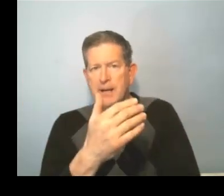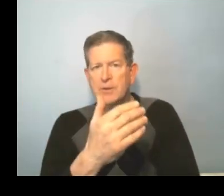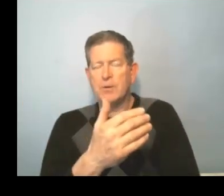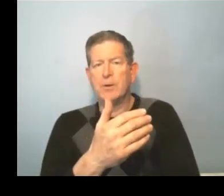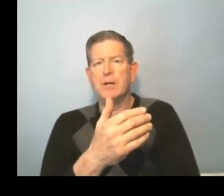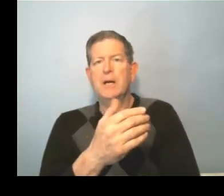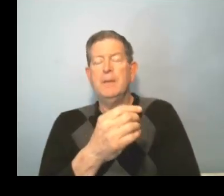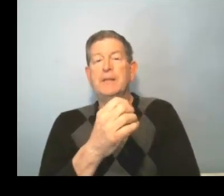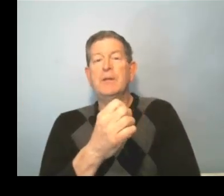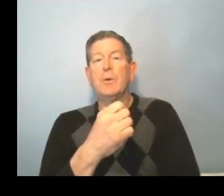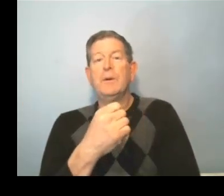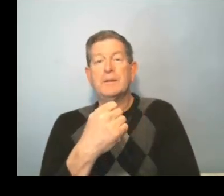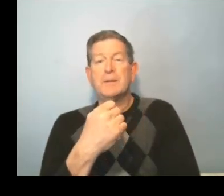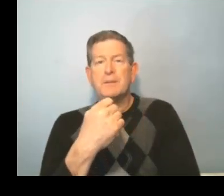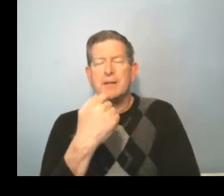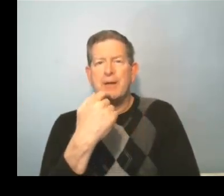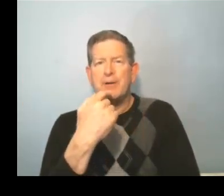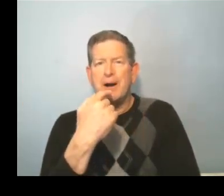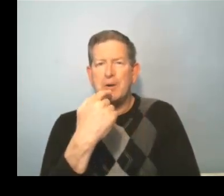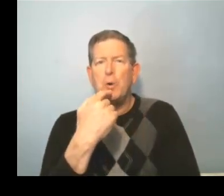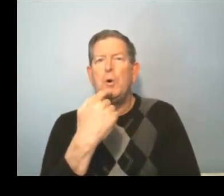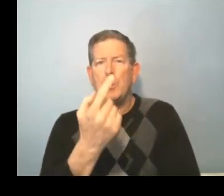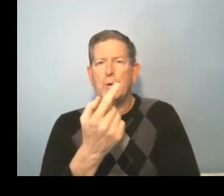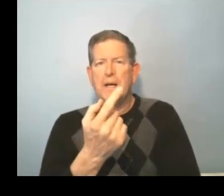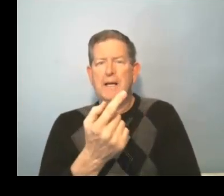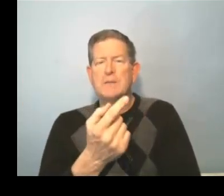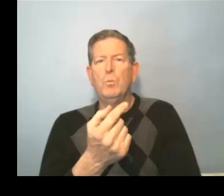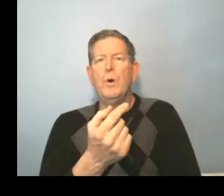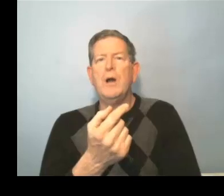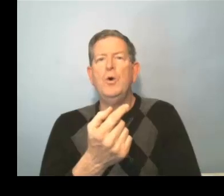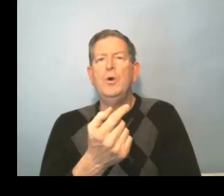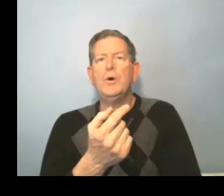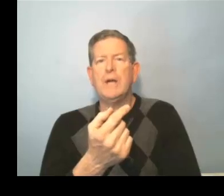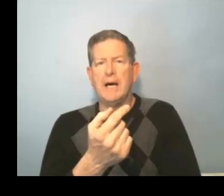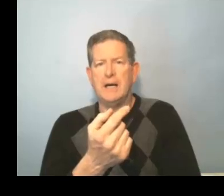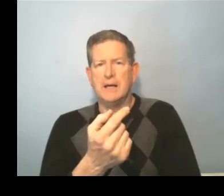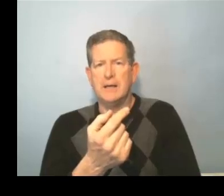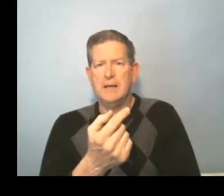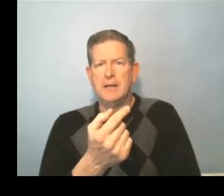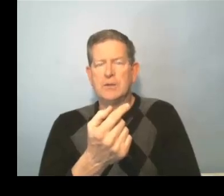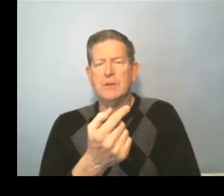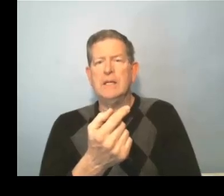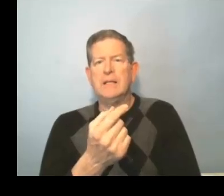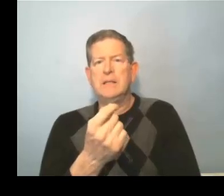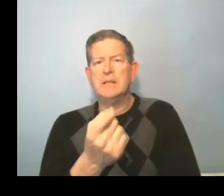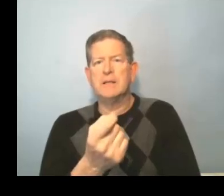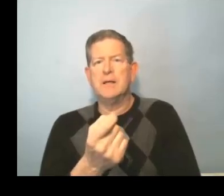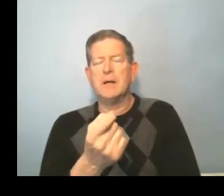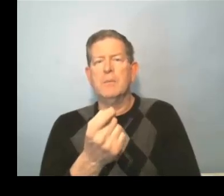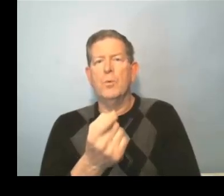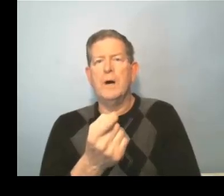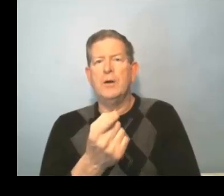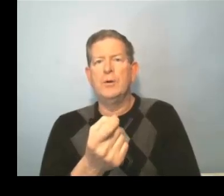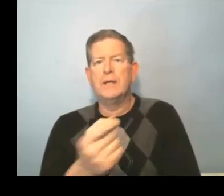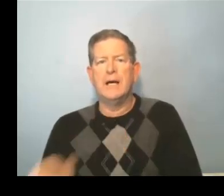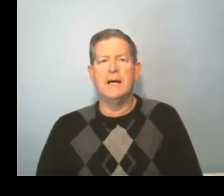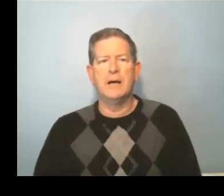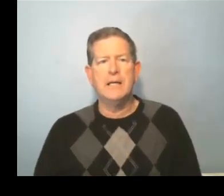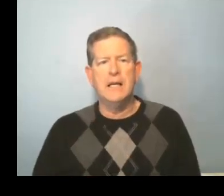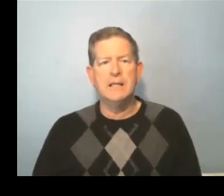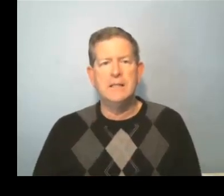o'clock minus a quarter, but they throw in the definite article le. It's moins le quart. So il est 10 heures moins